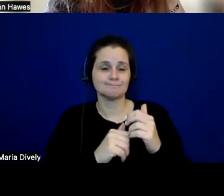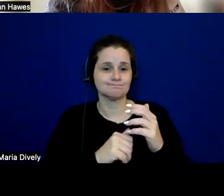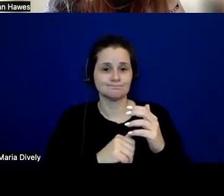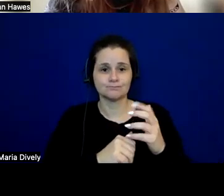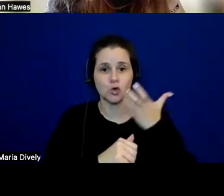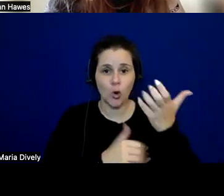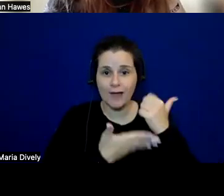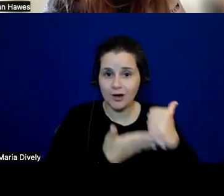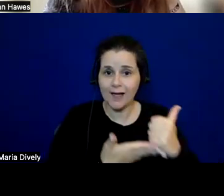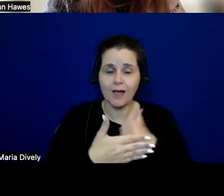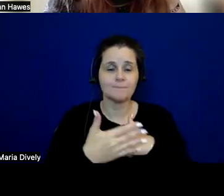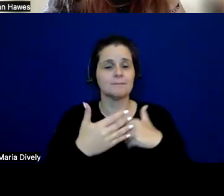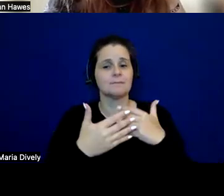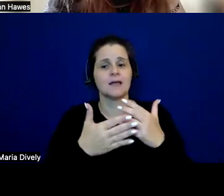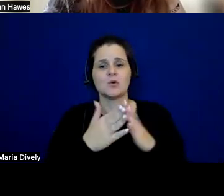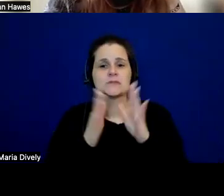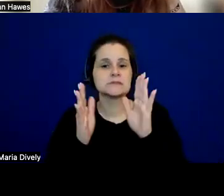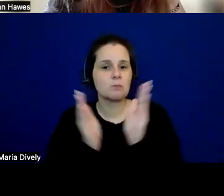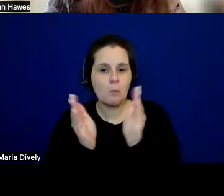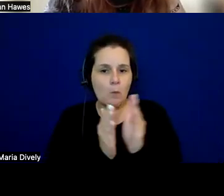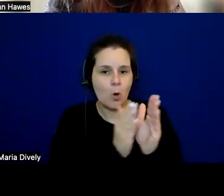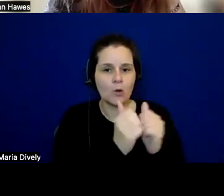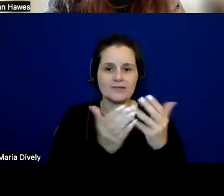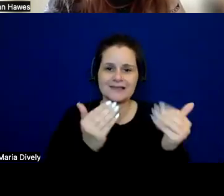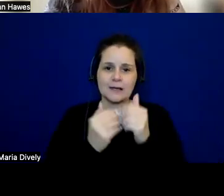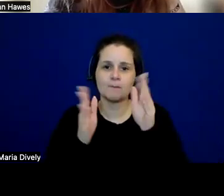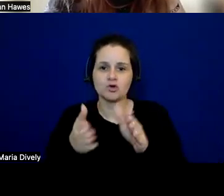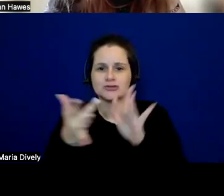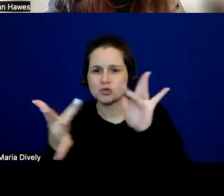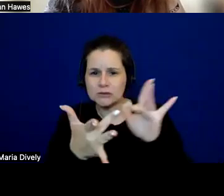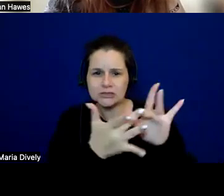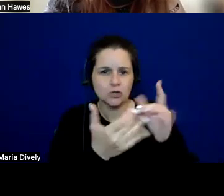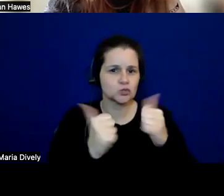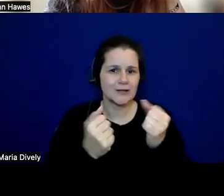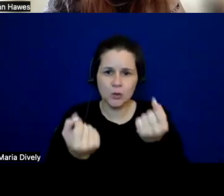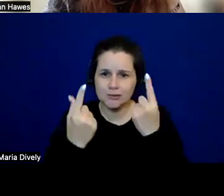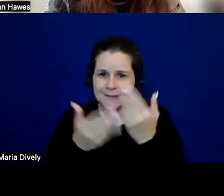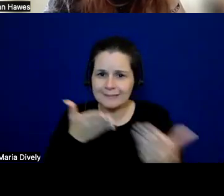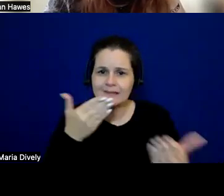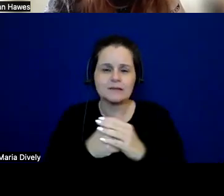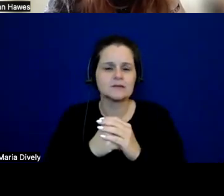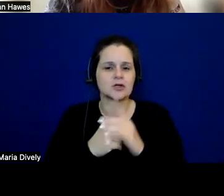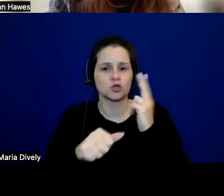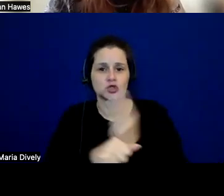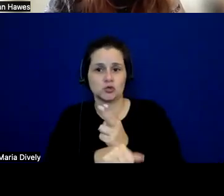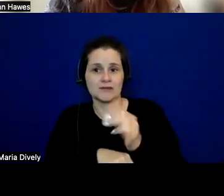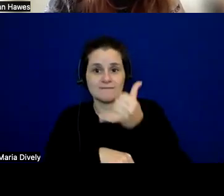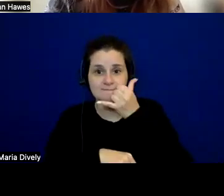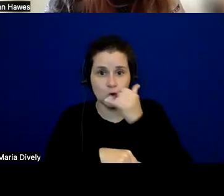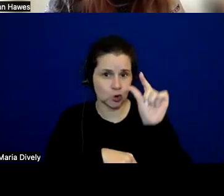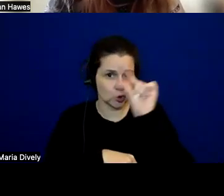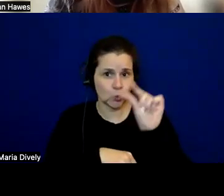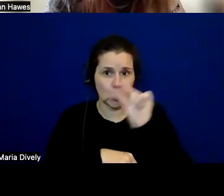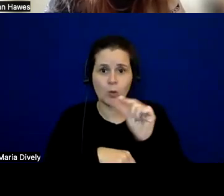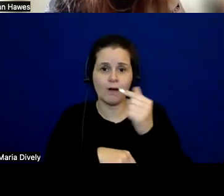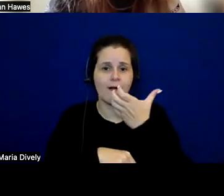said, Lisa, or, small things as someone's trying to reach out or trying to understand things, or using their phone to Google